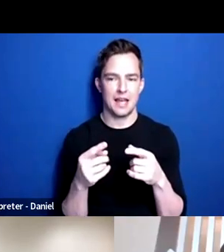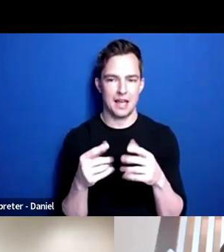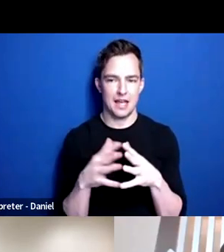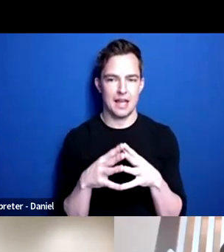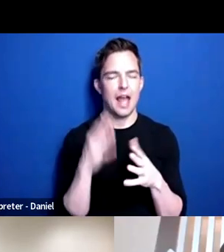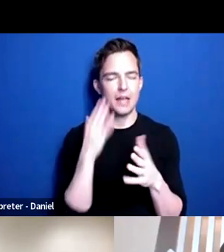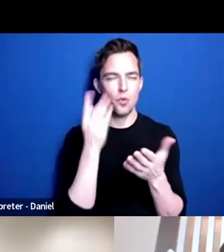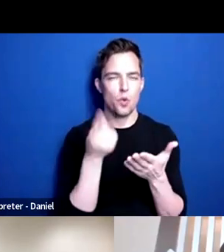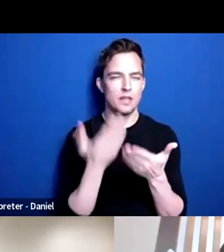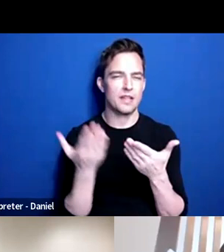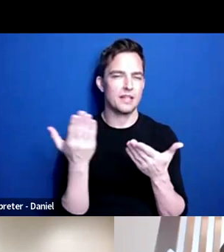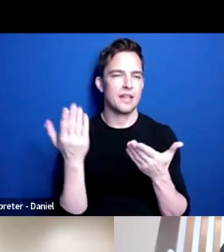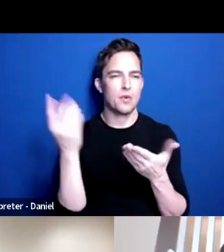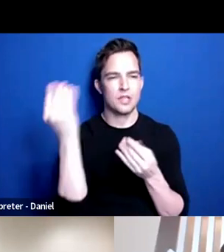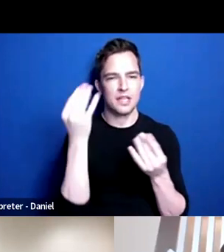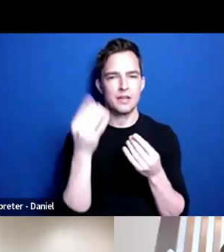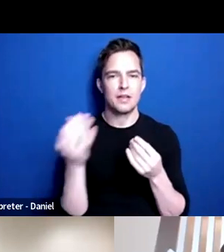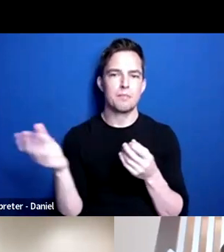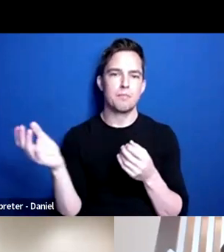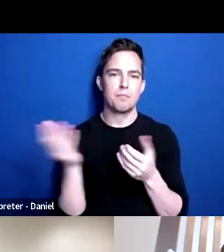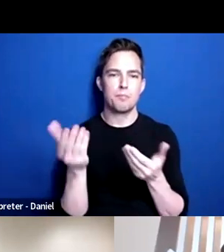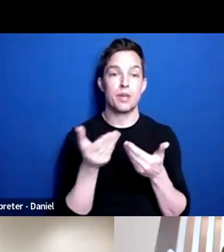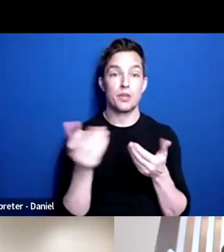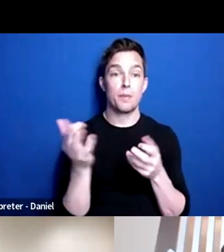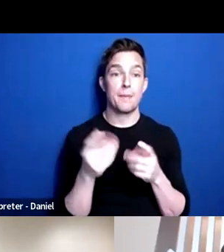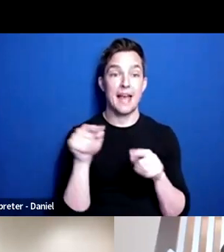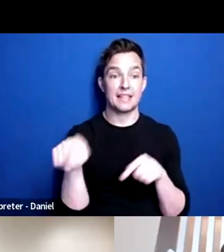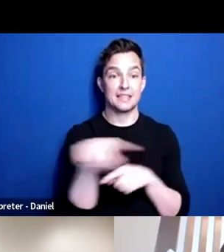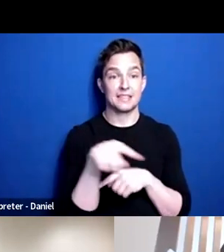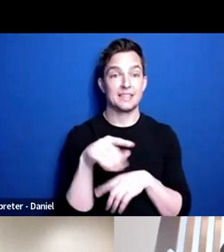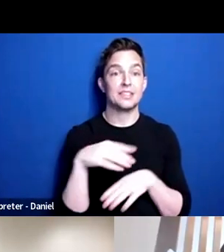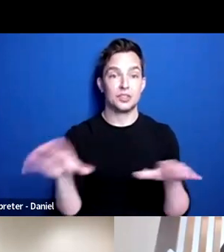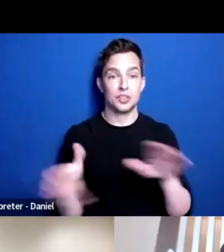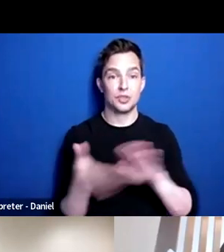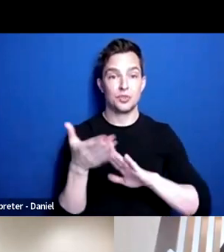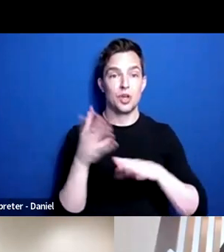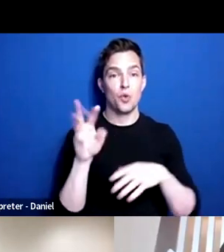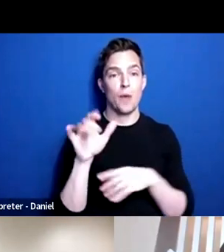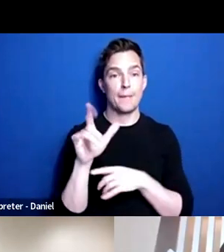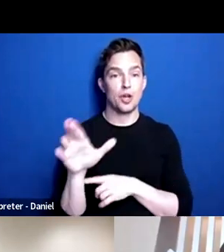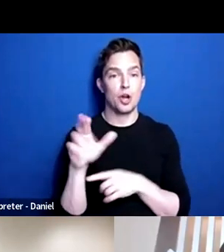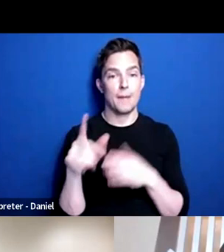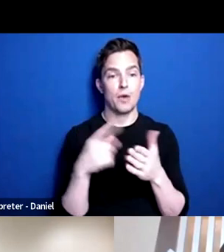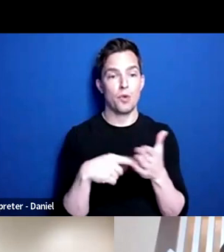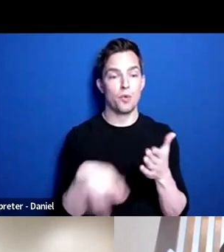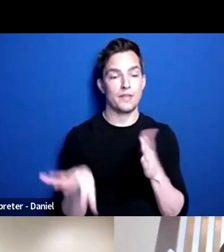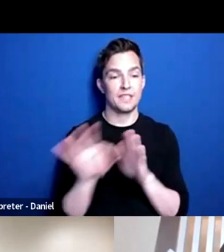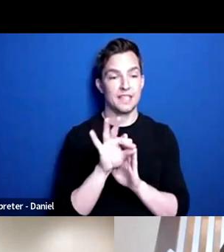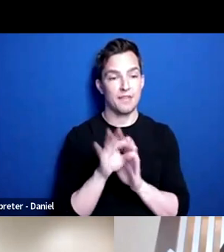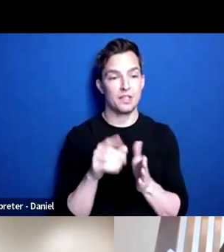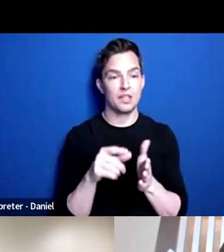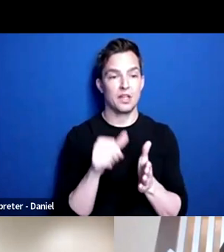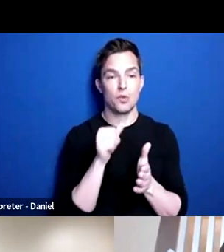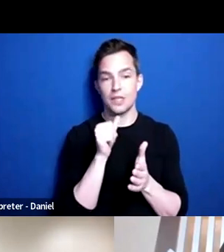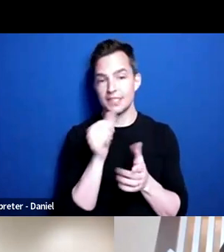about was bringing you all back to do a webinar on what we've discovered, what worked, what didn't, and go into